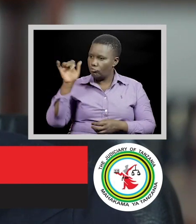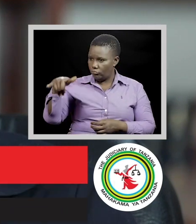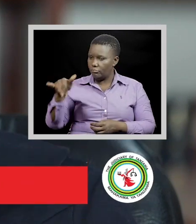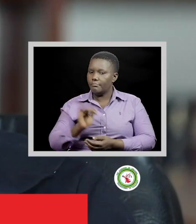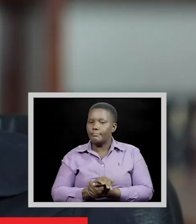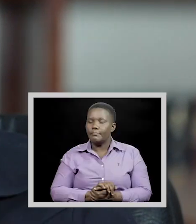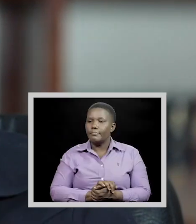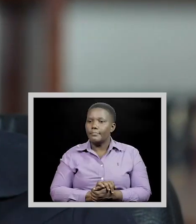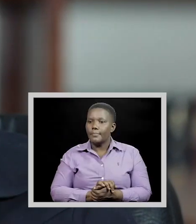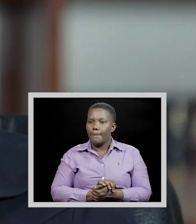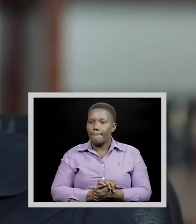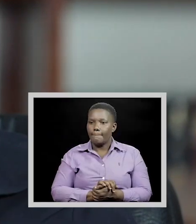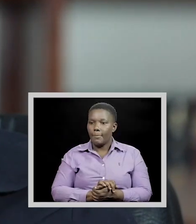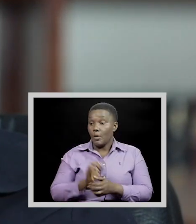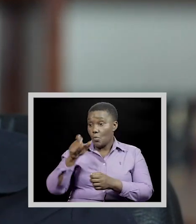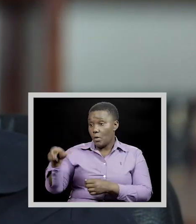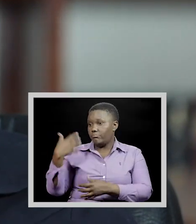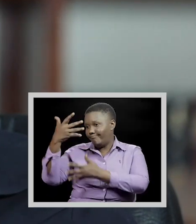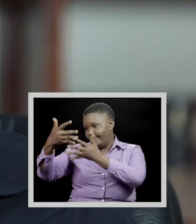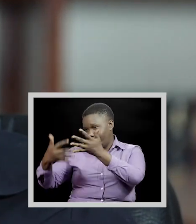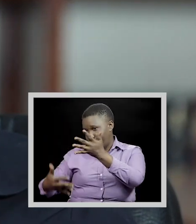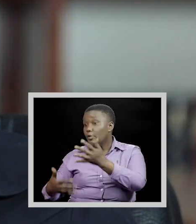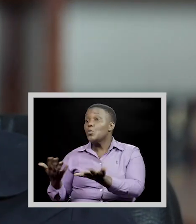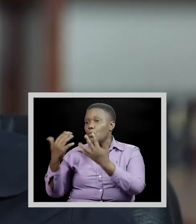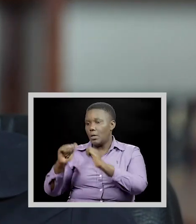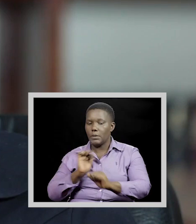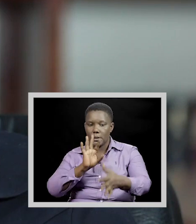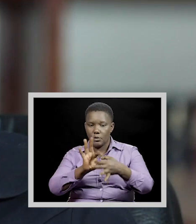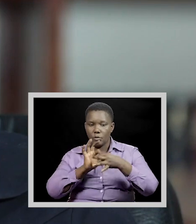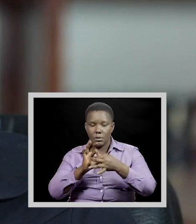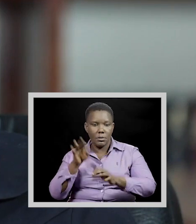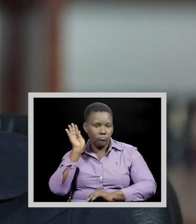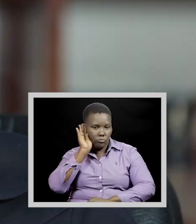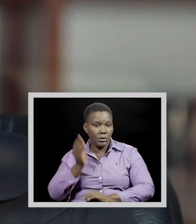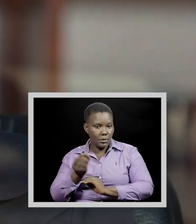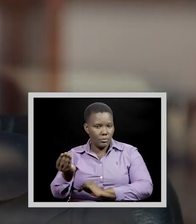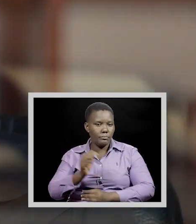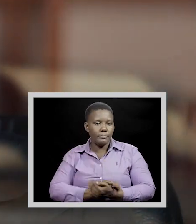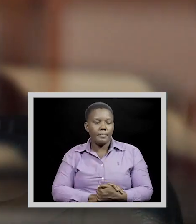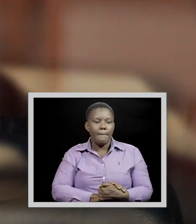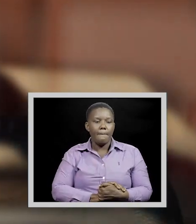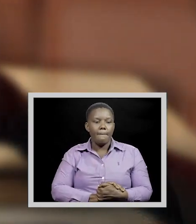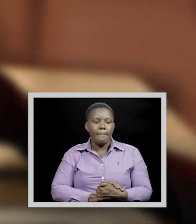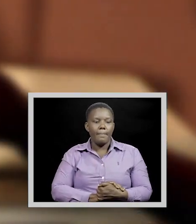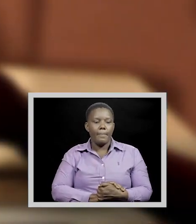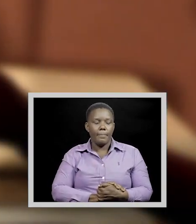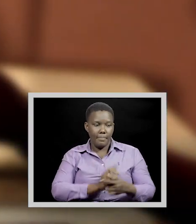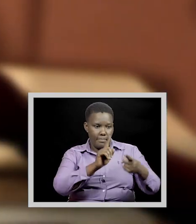The answer is yes. The following persons may also attend juvenile court proceedings: